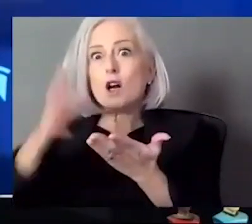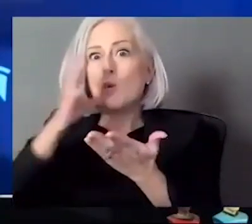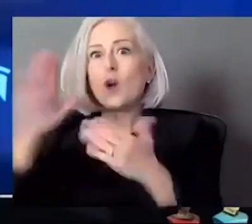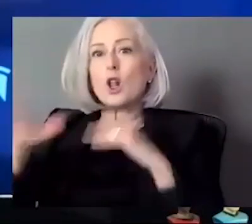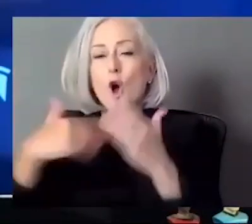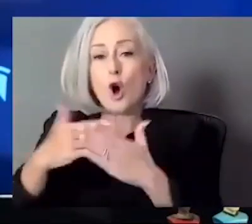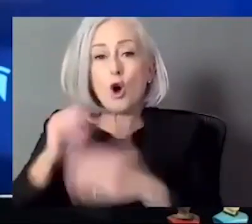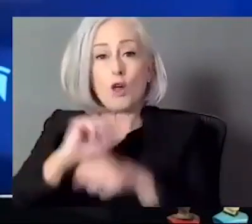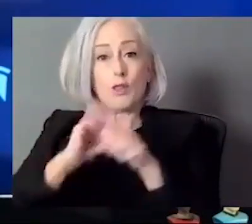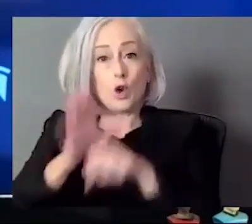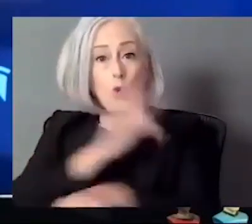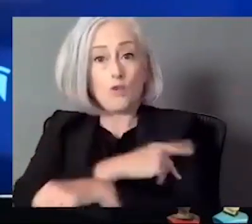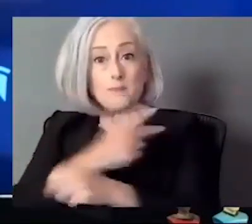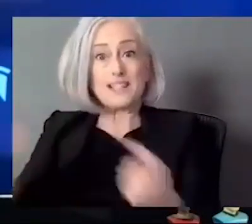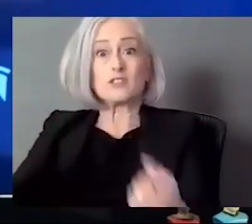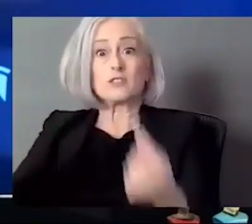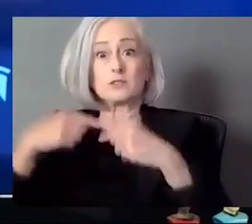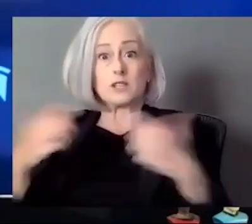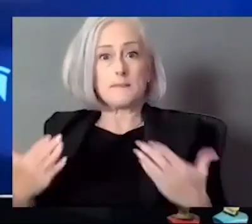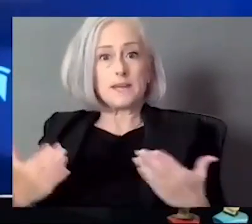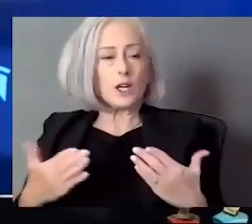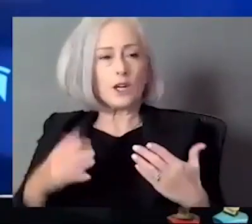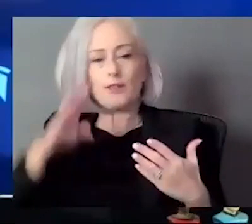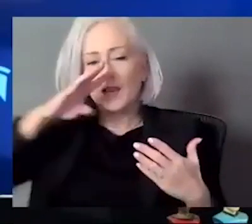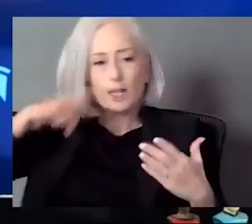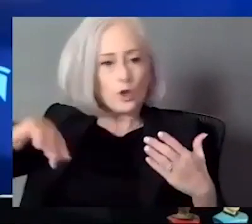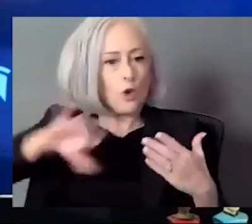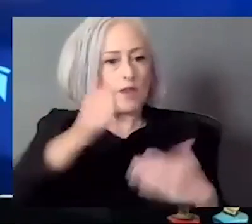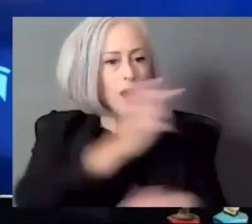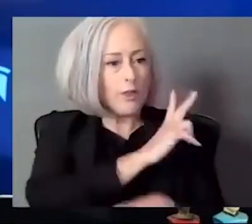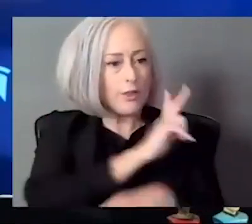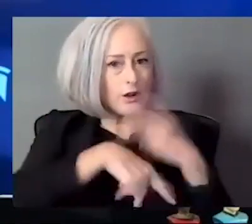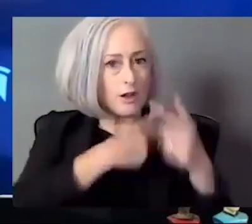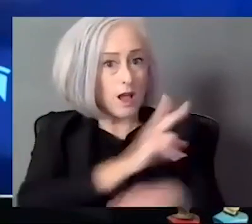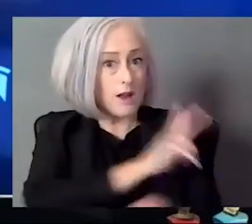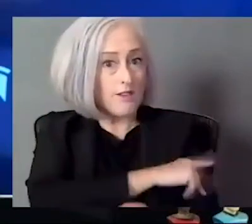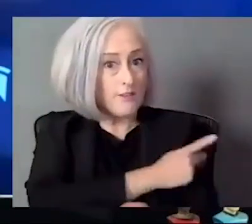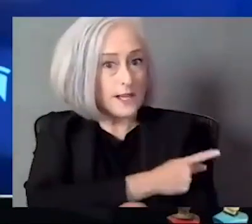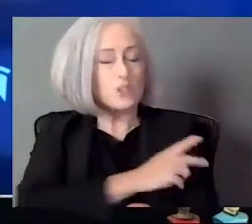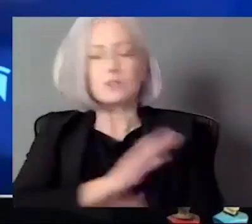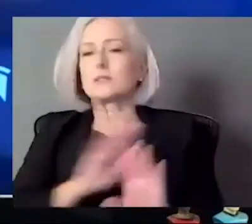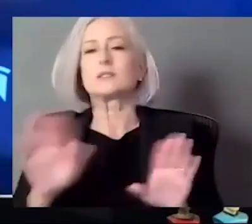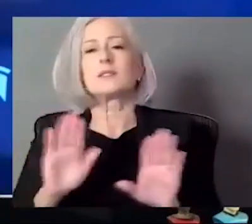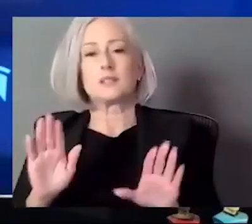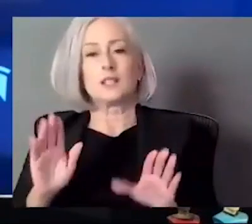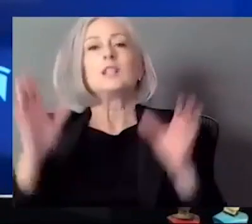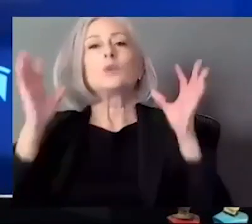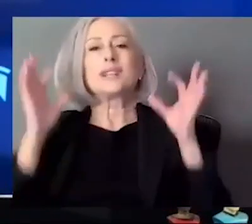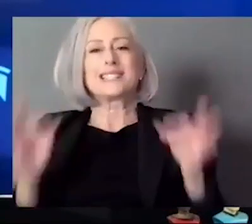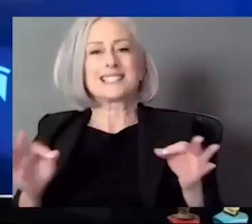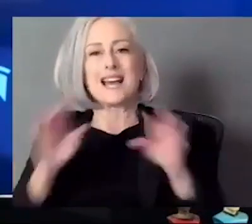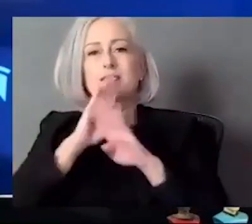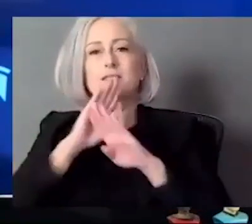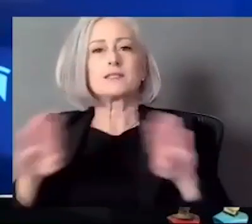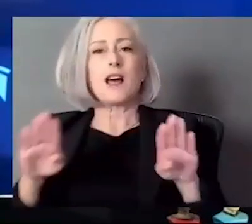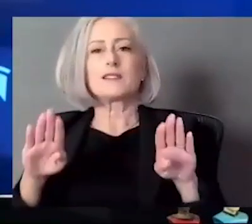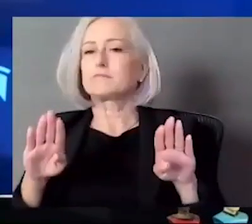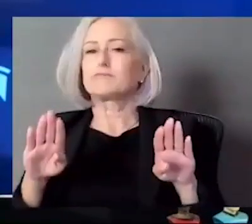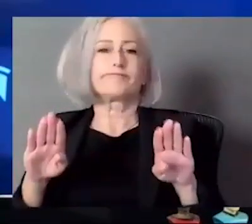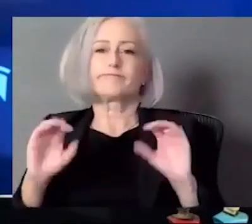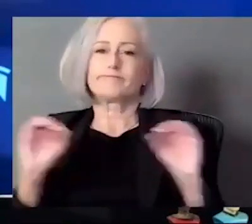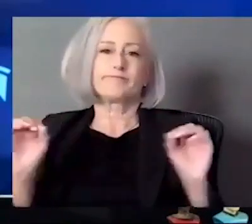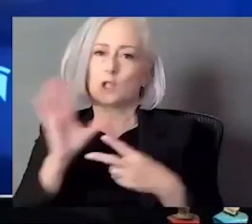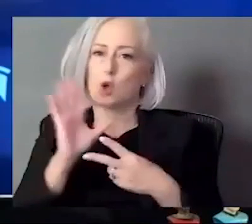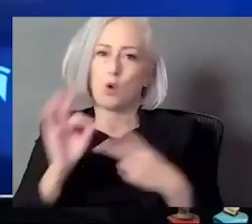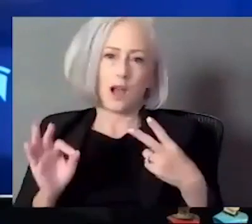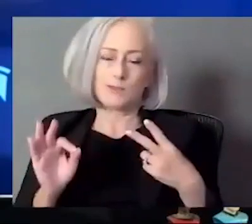other patients. And what you quickly realized is that staying silent was just not an option. It's not who we are.